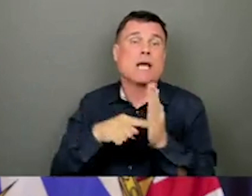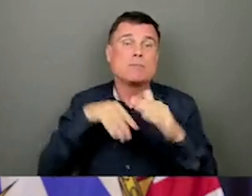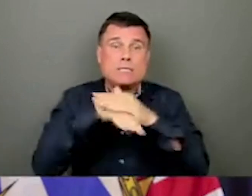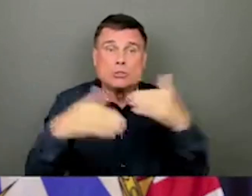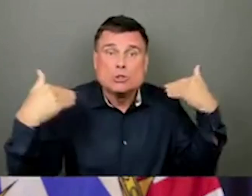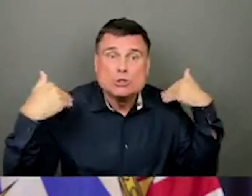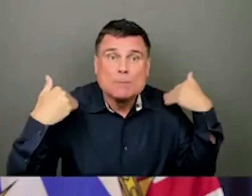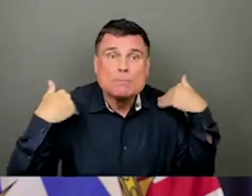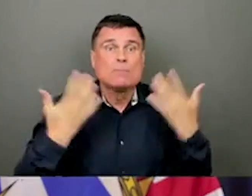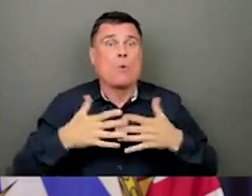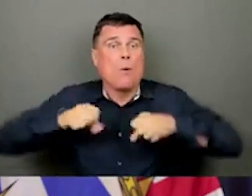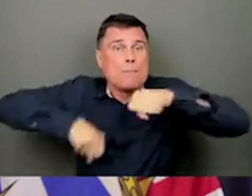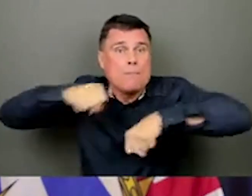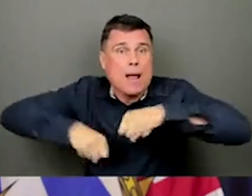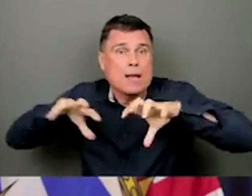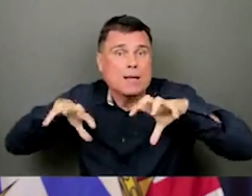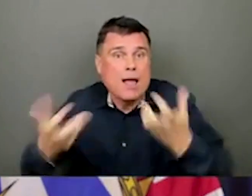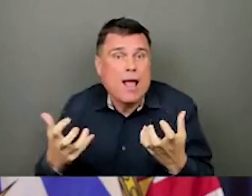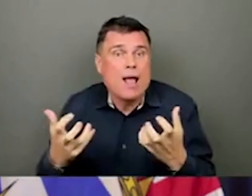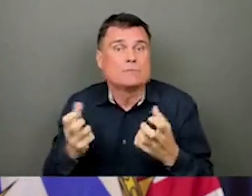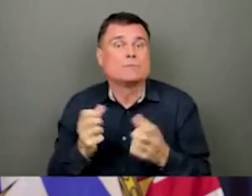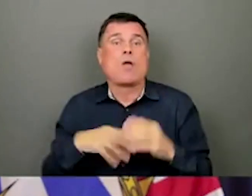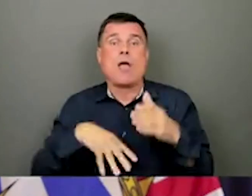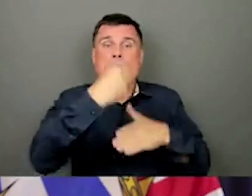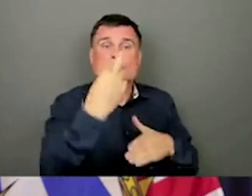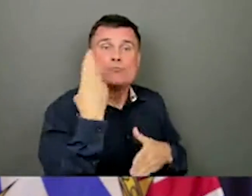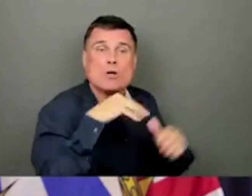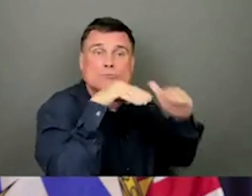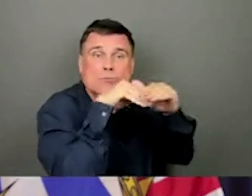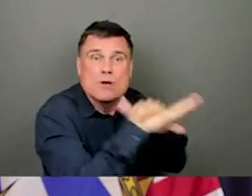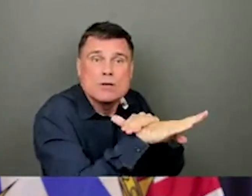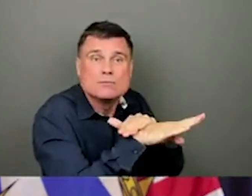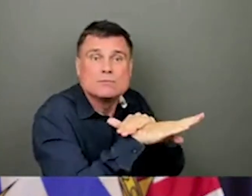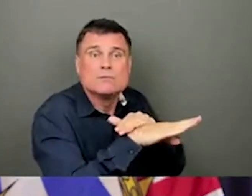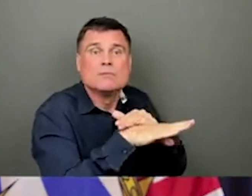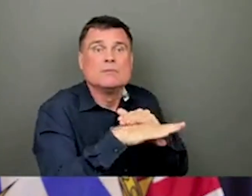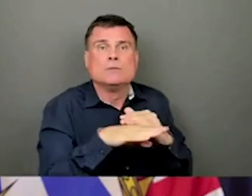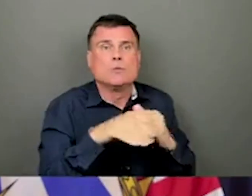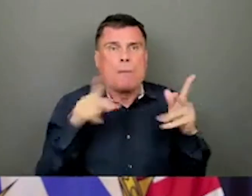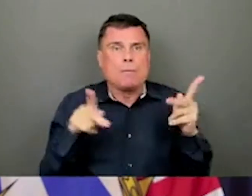not be fearful that they may come into contact with